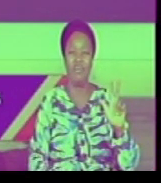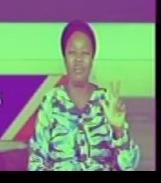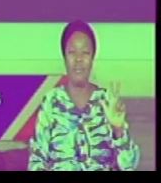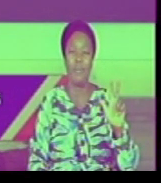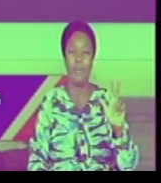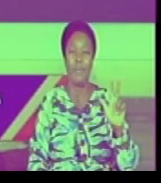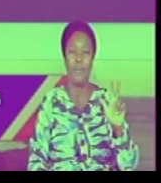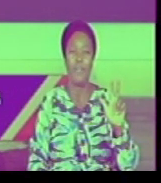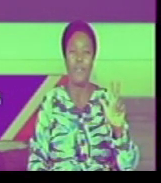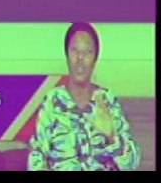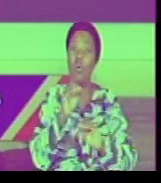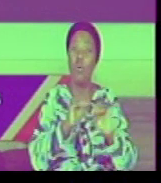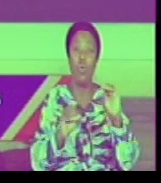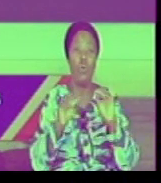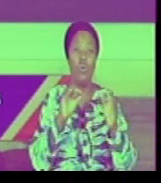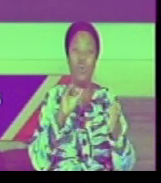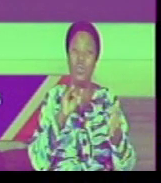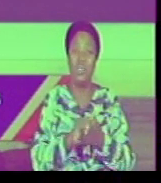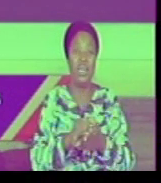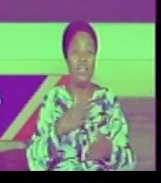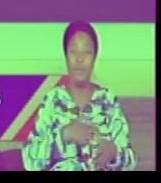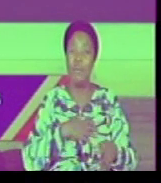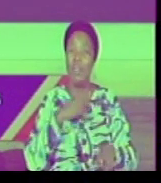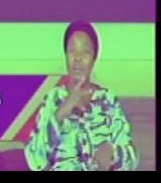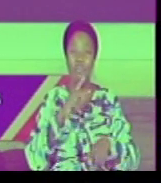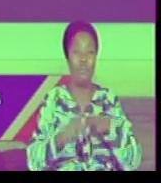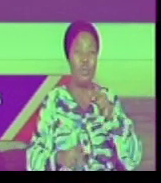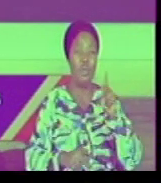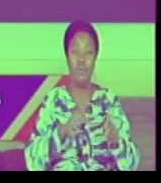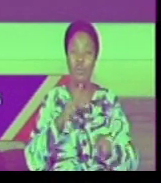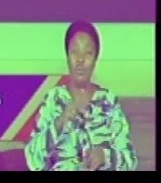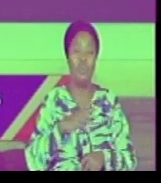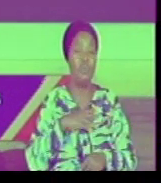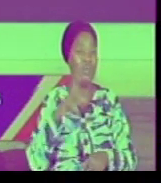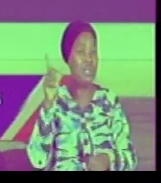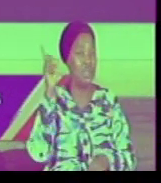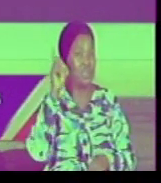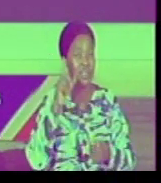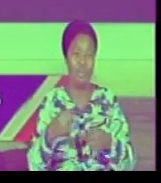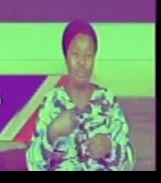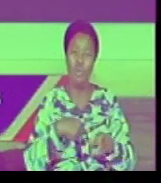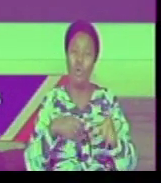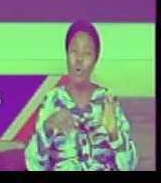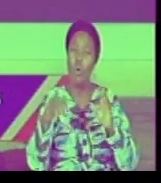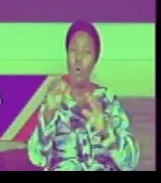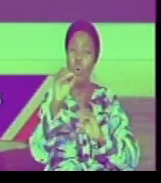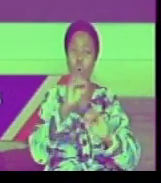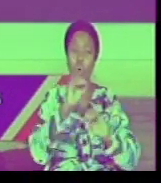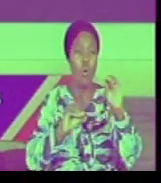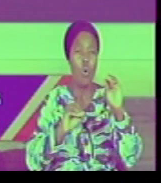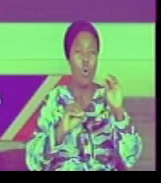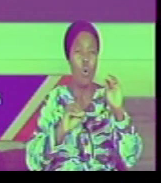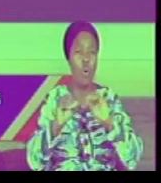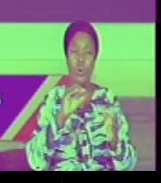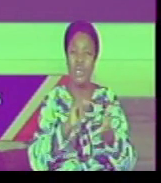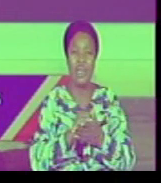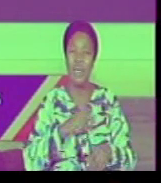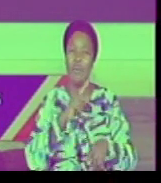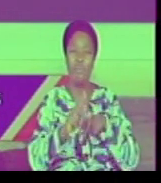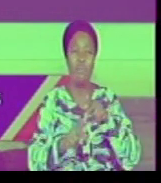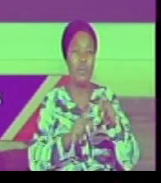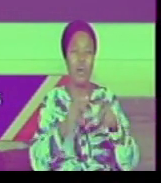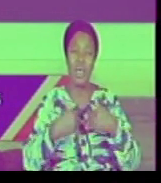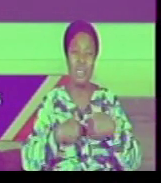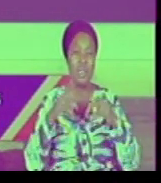Oh, that my people had hearkened unto me. Oh, that my people had listened to